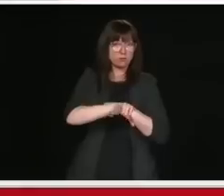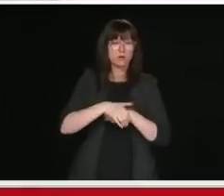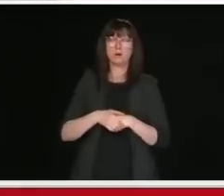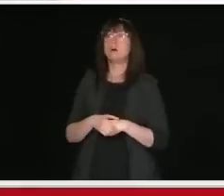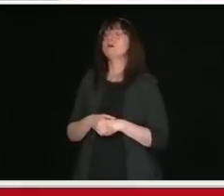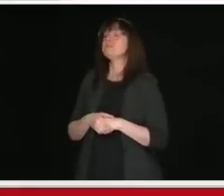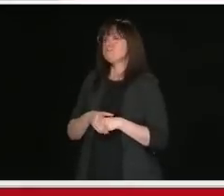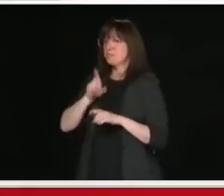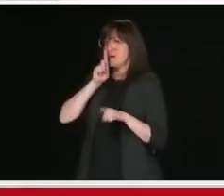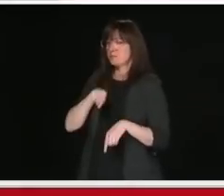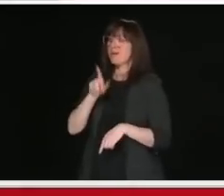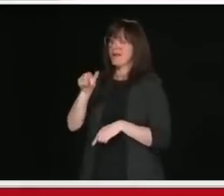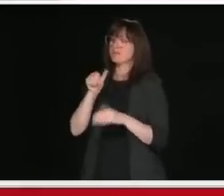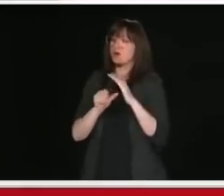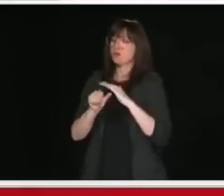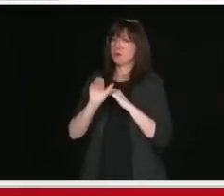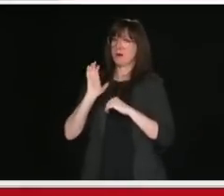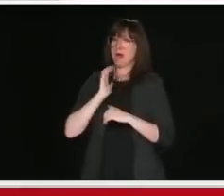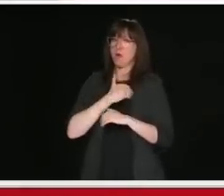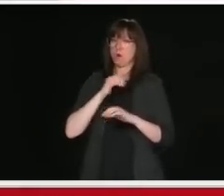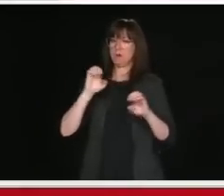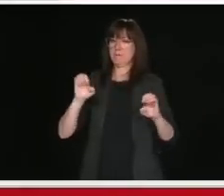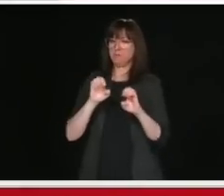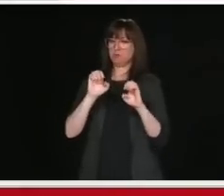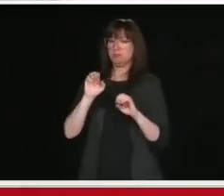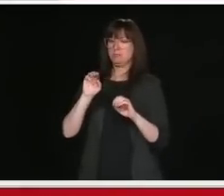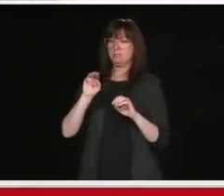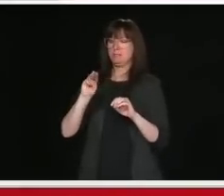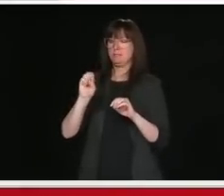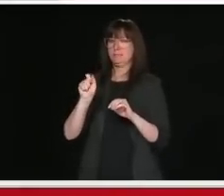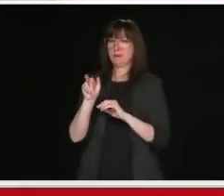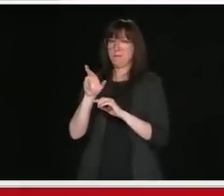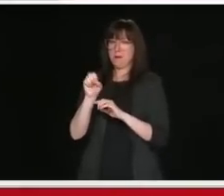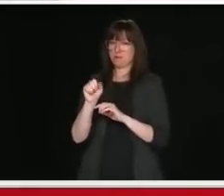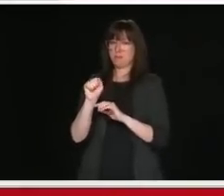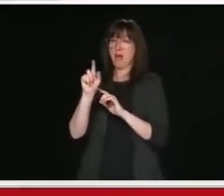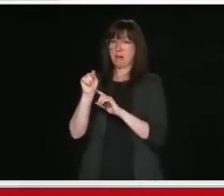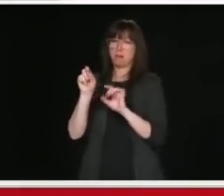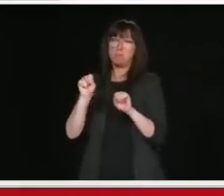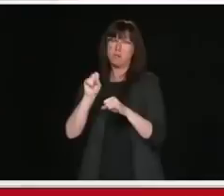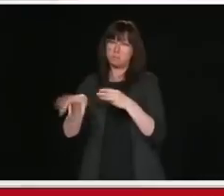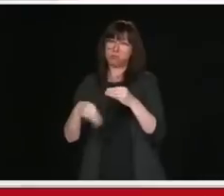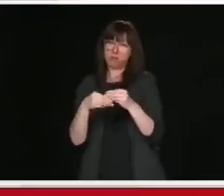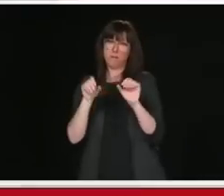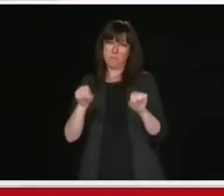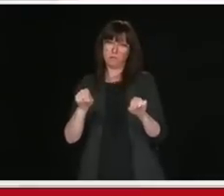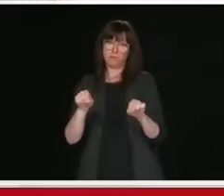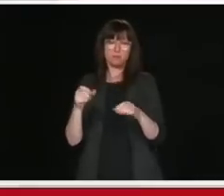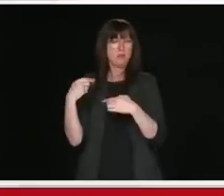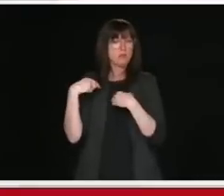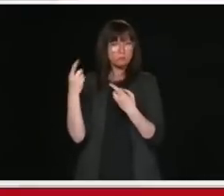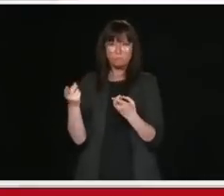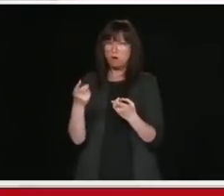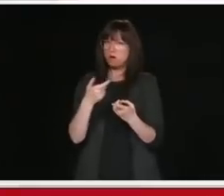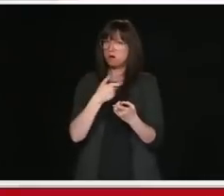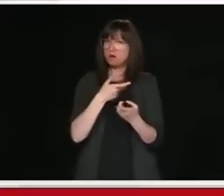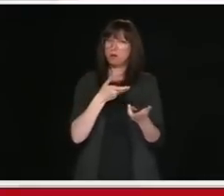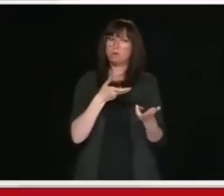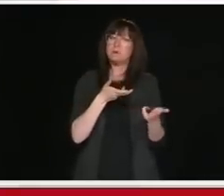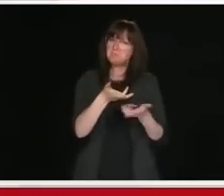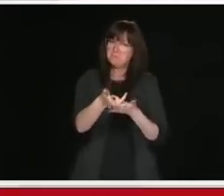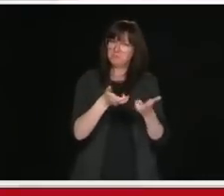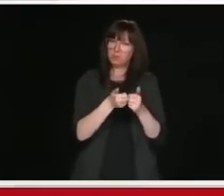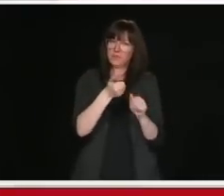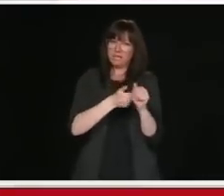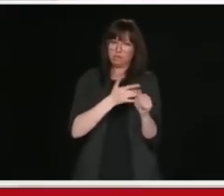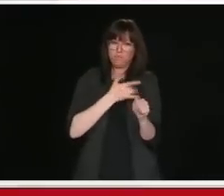Act that could be brought in. At this point, we've been working very closely with the provinces, who themselves have more